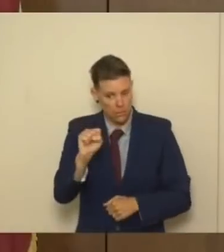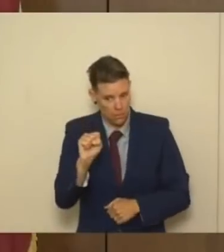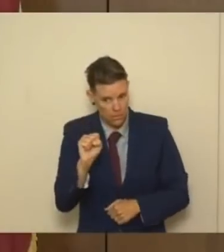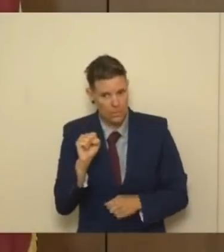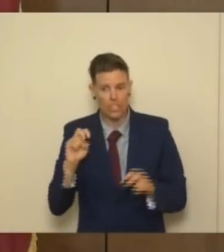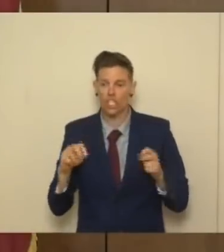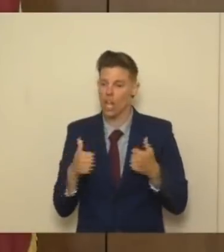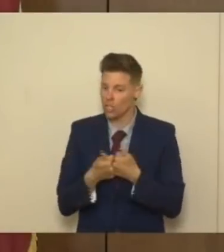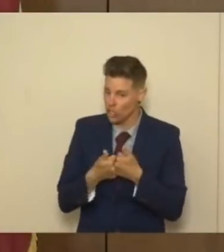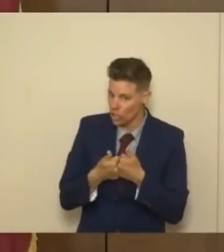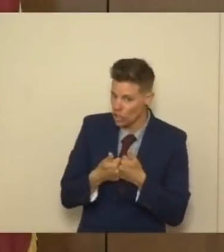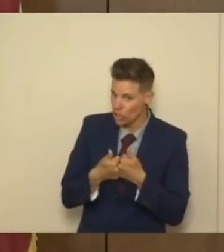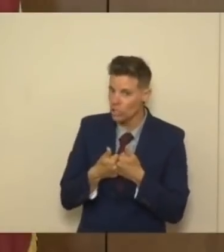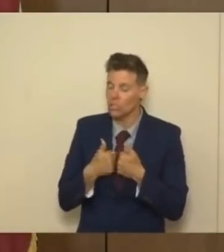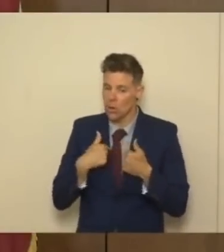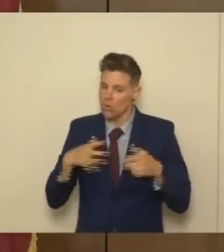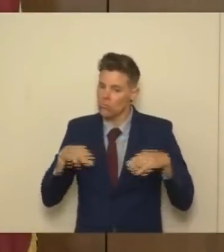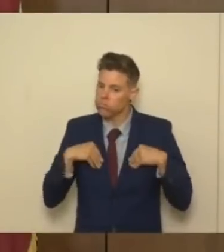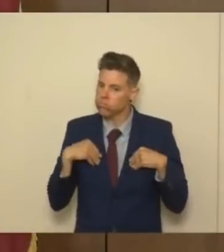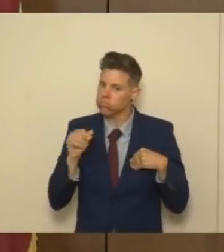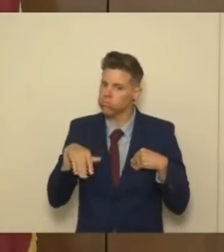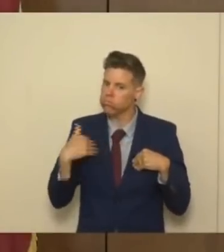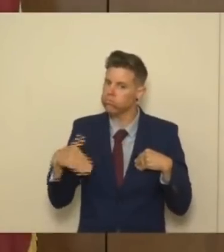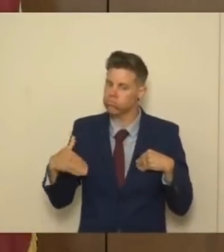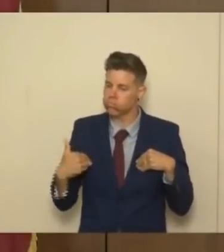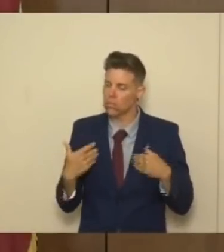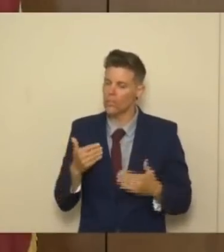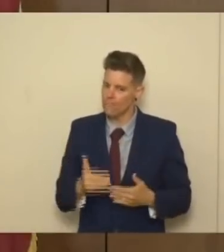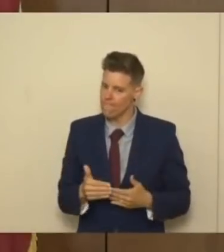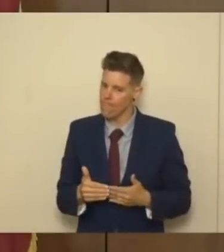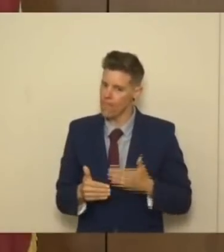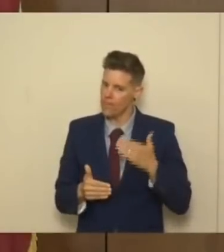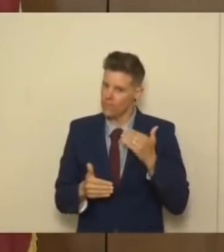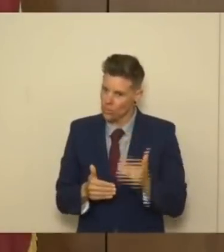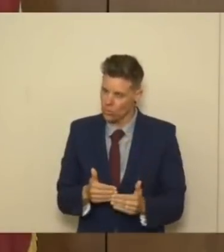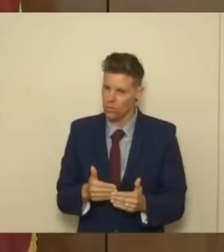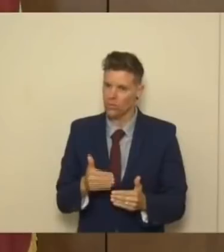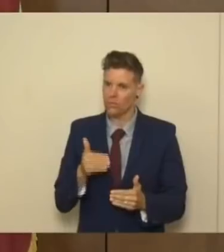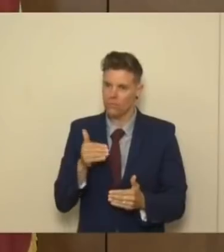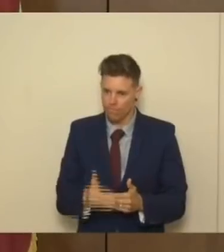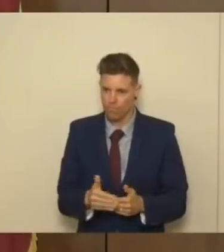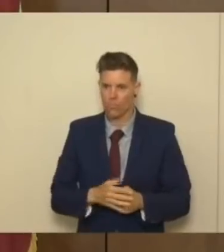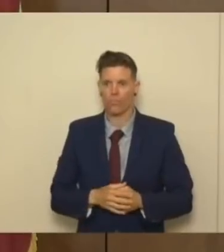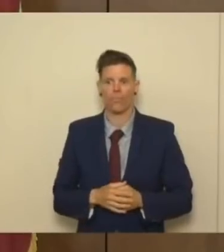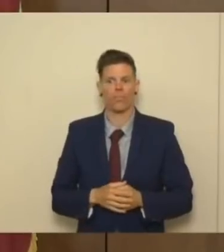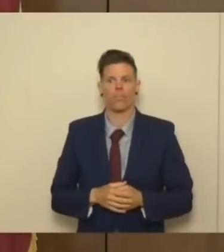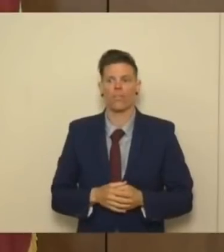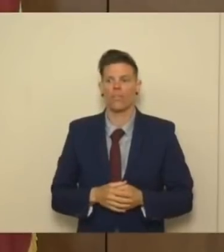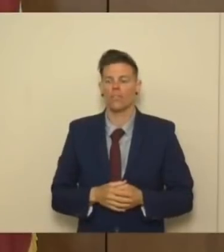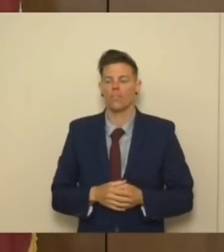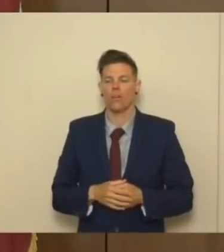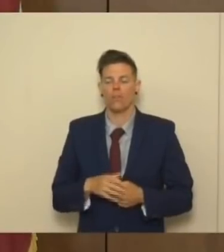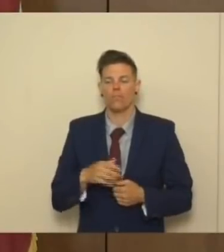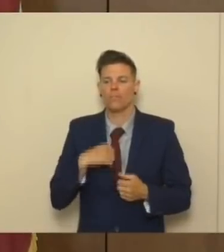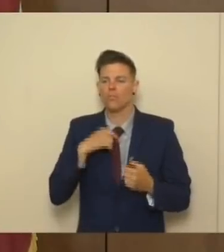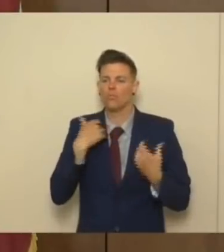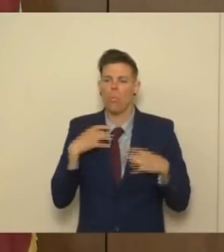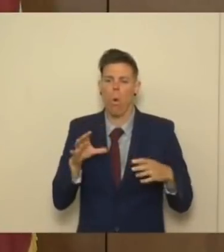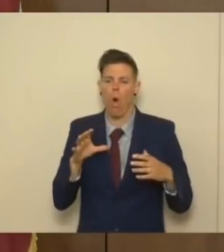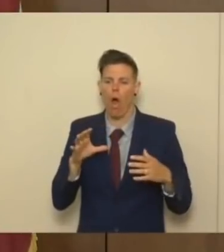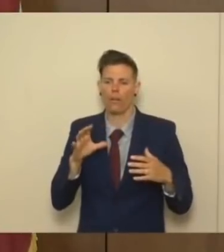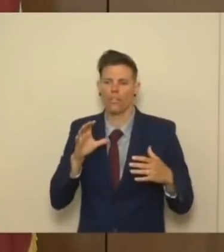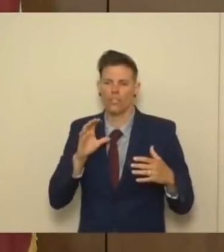right, expanding, healthy economy. I don't want the reverse. No one does. But we've been